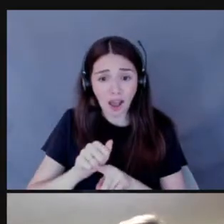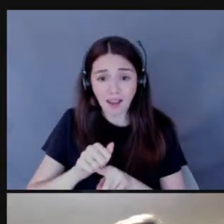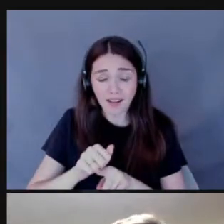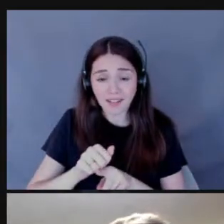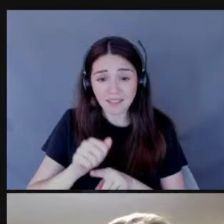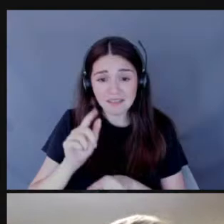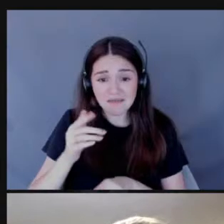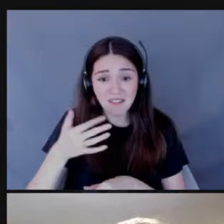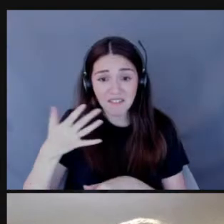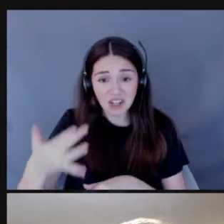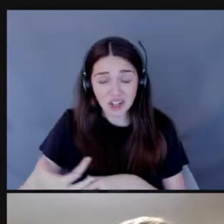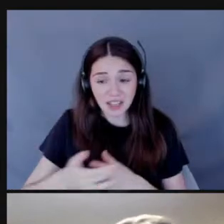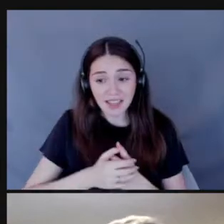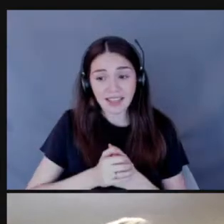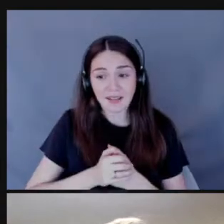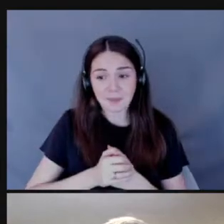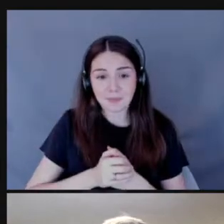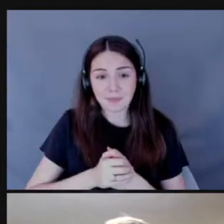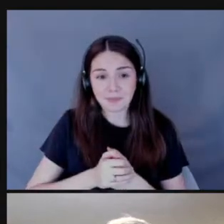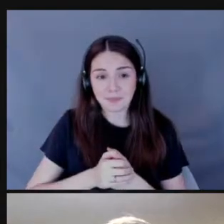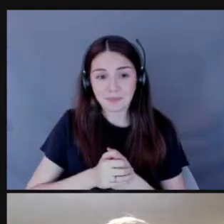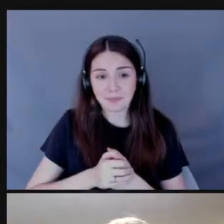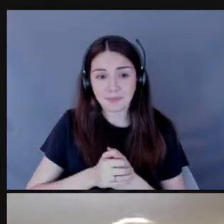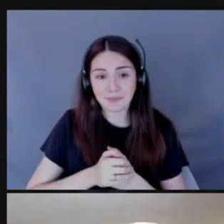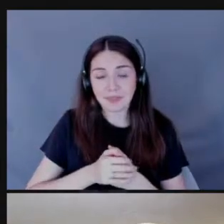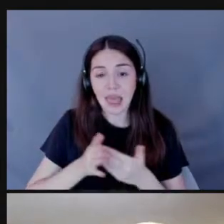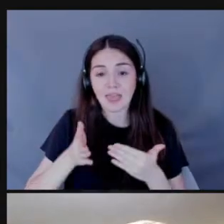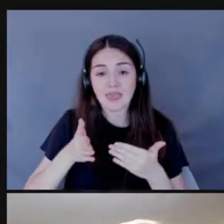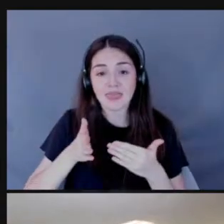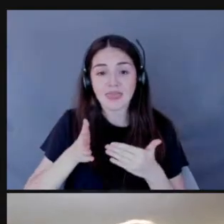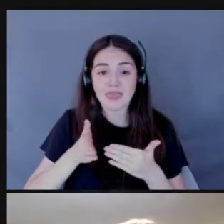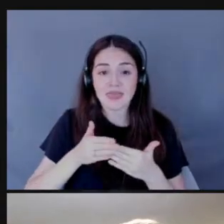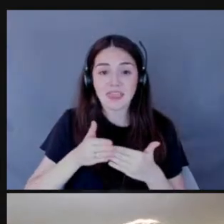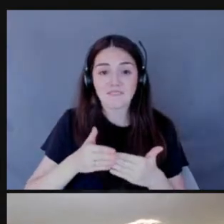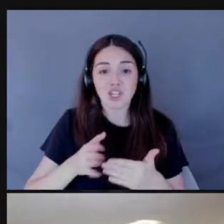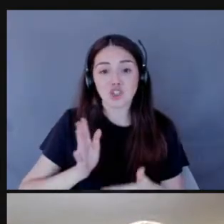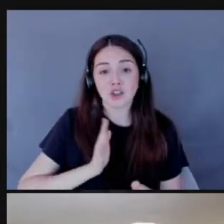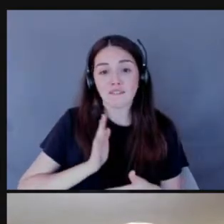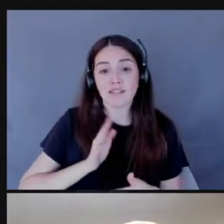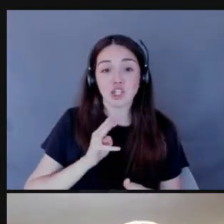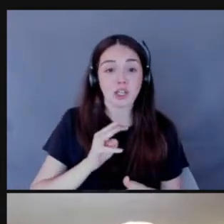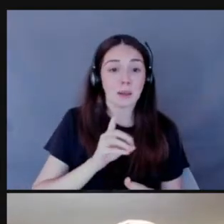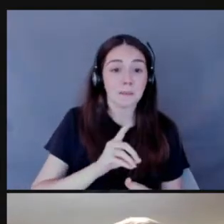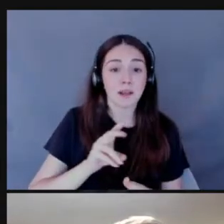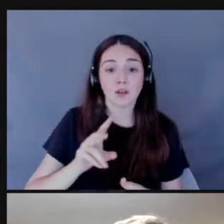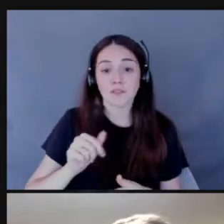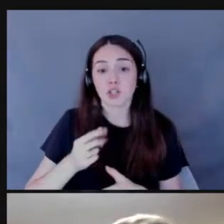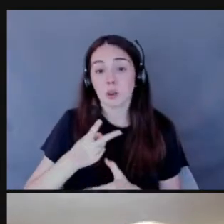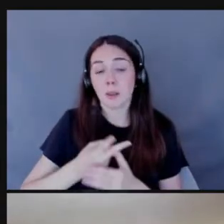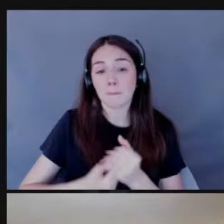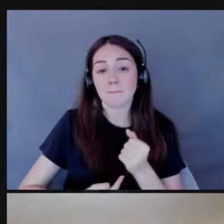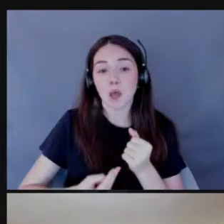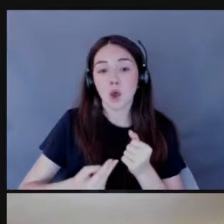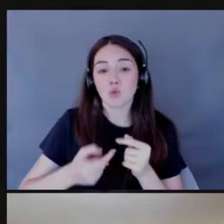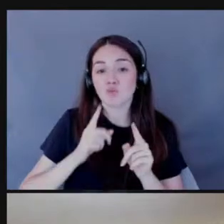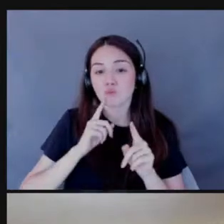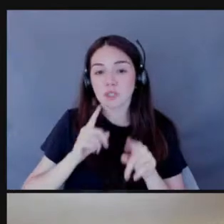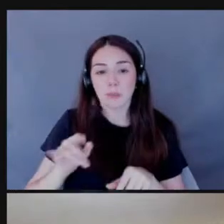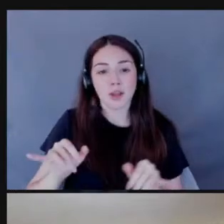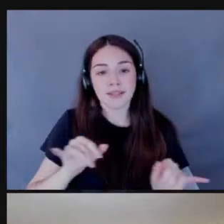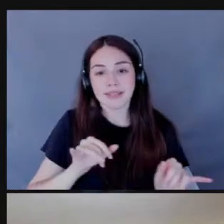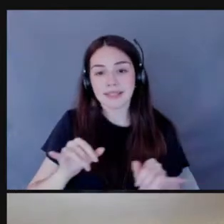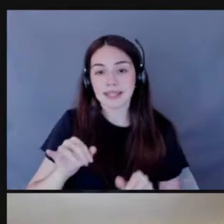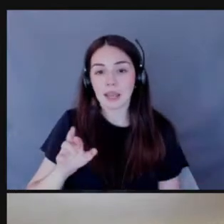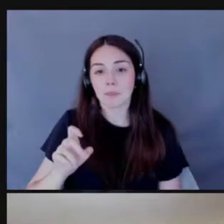The fisheries officials in Maryland and Virginia had pretty much the same response.